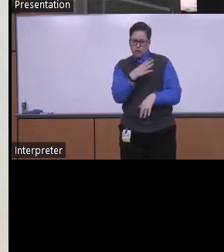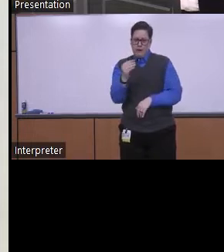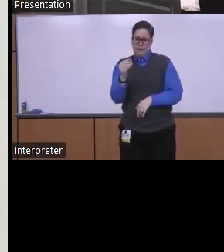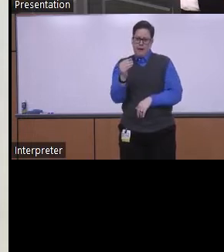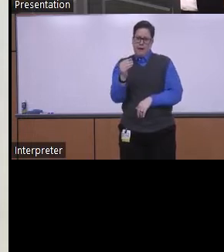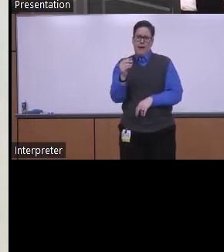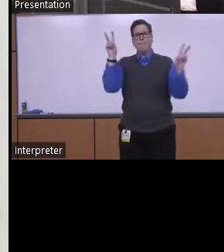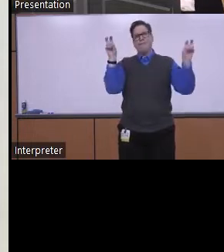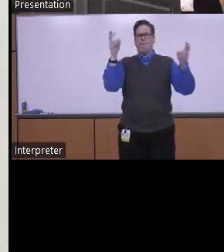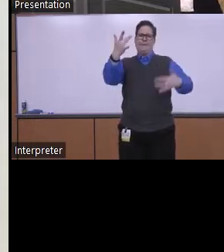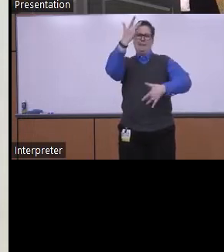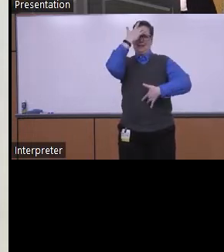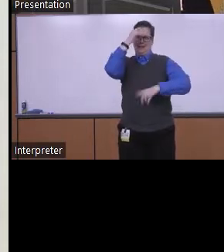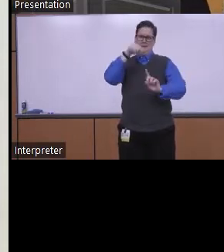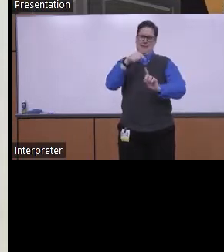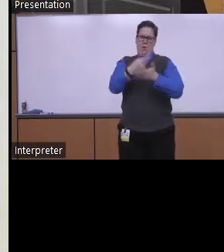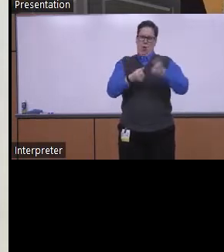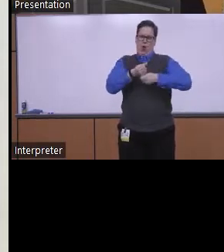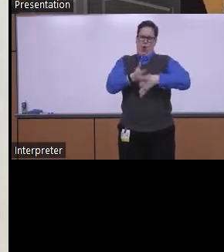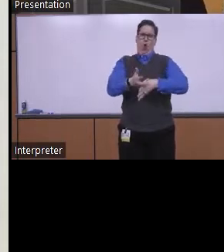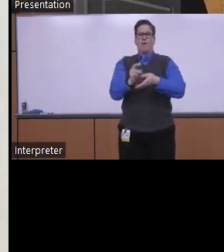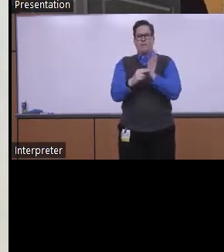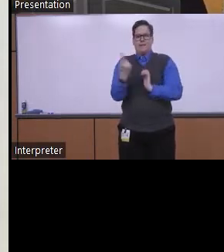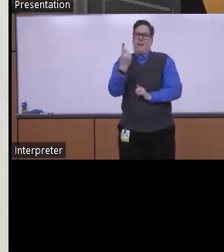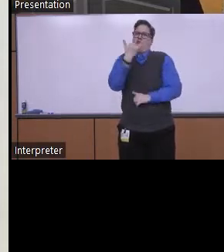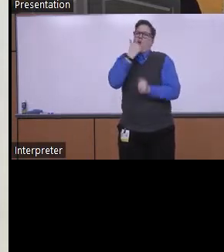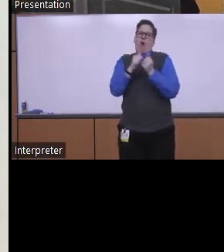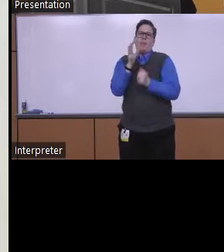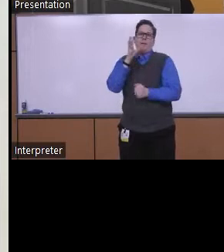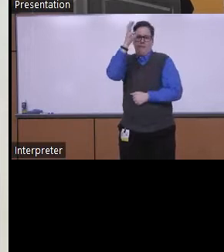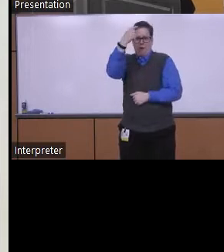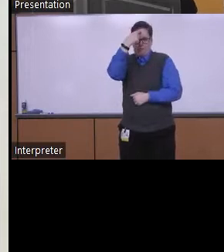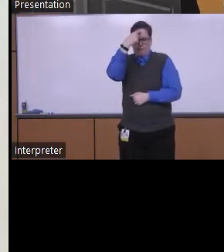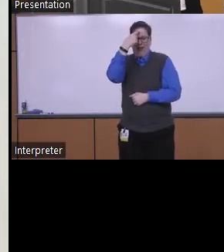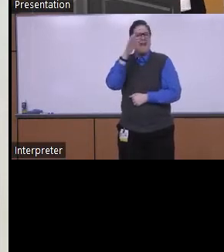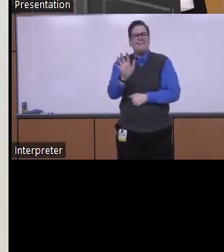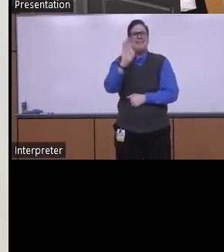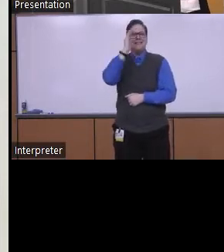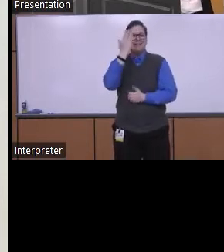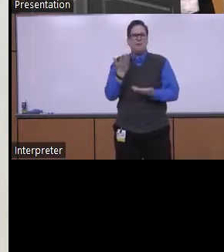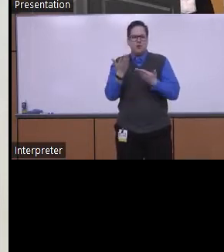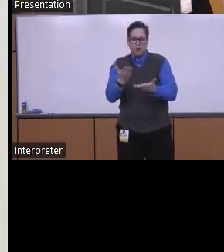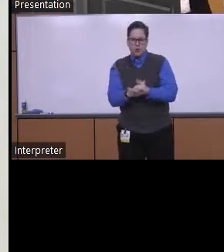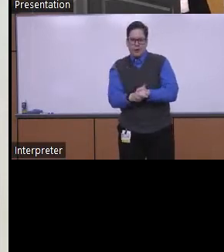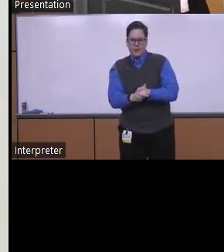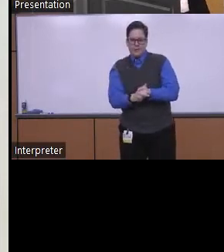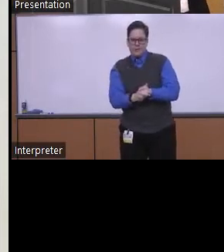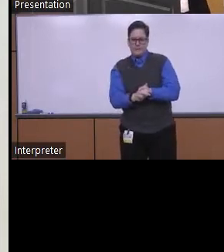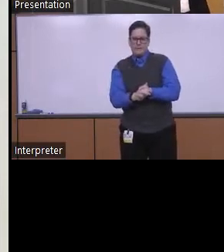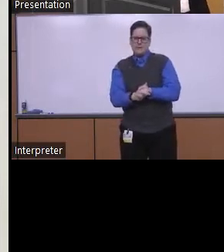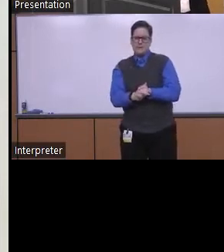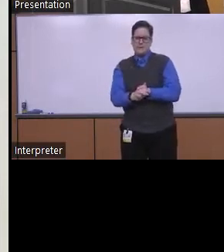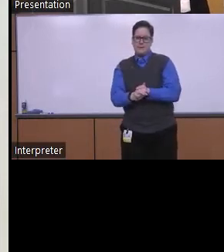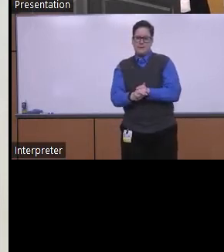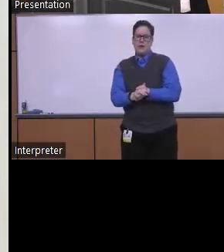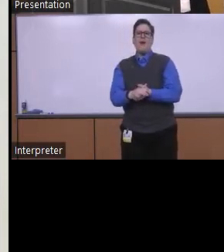idea of the sickness as the cause, kind of that something is wrong with your brain, that's why you're abusing children, suggests that they provide relief for the